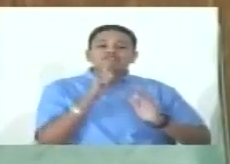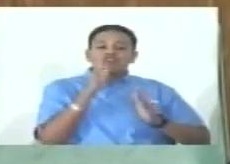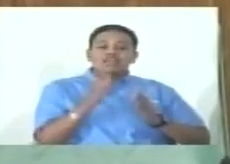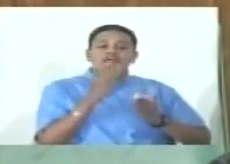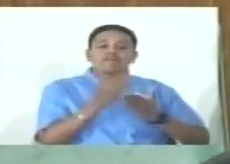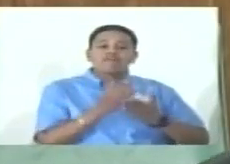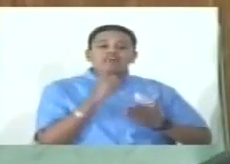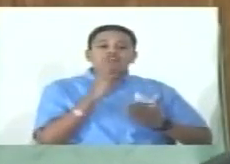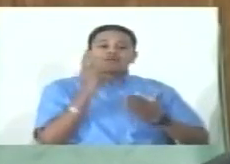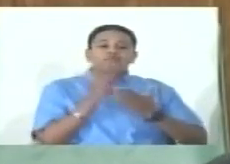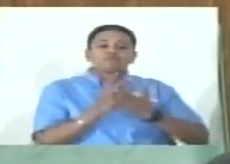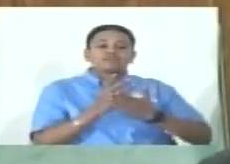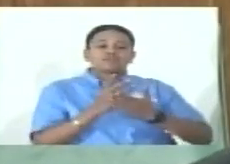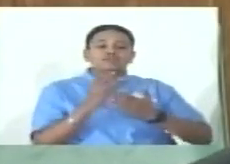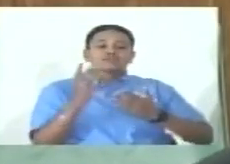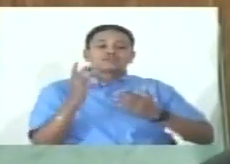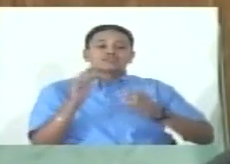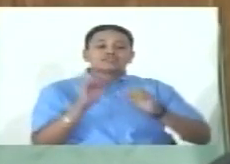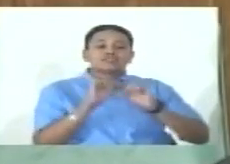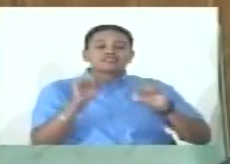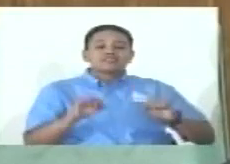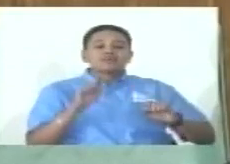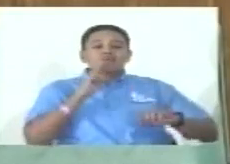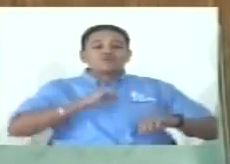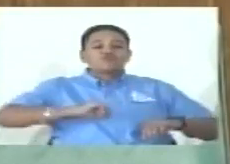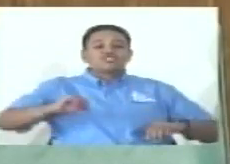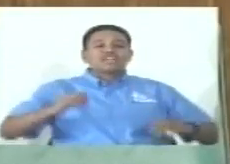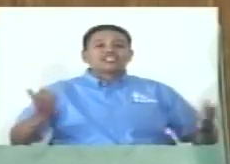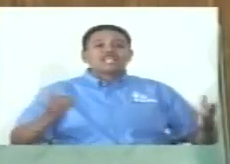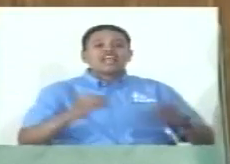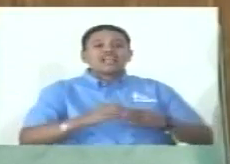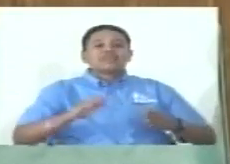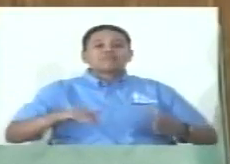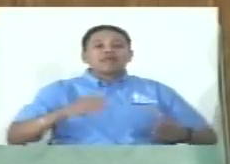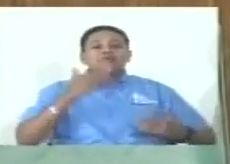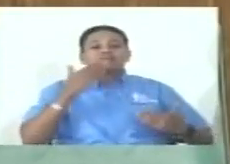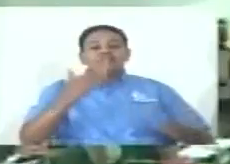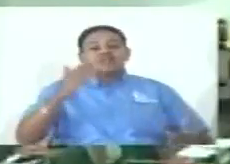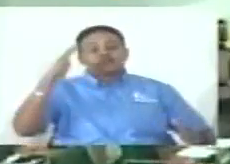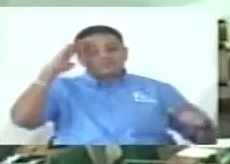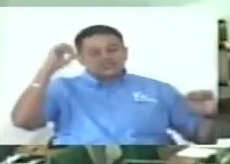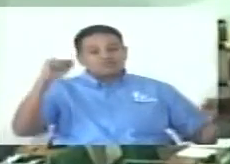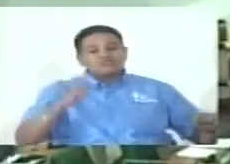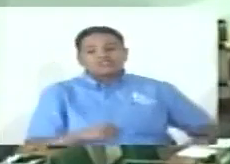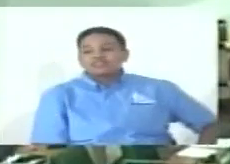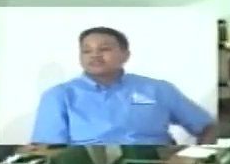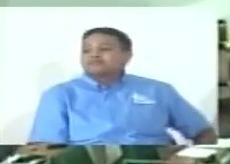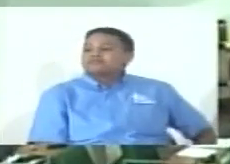prison deal was rejected right in here. May it please you, Mr. President.